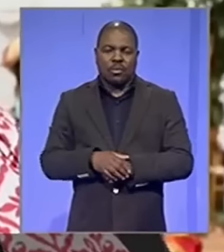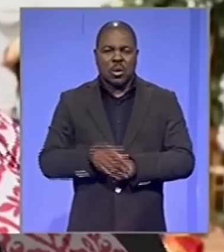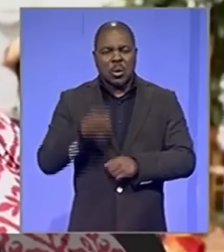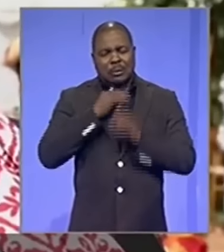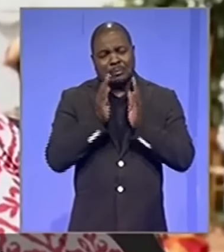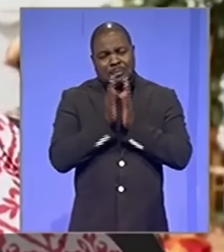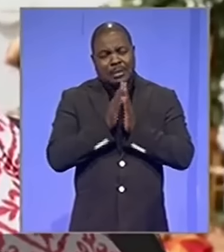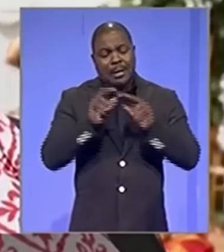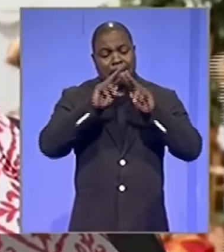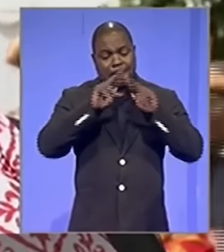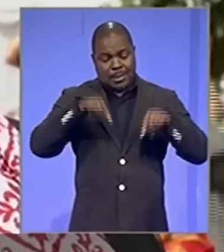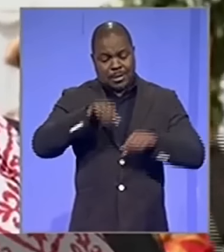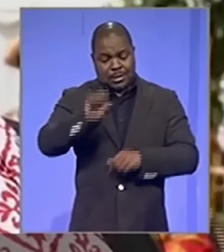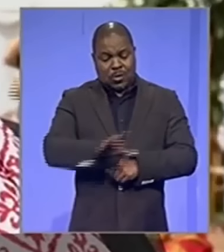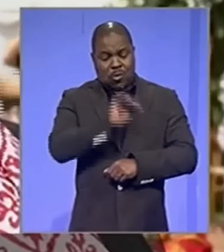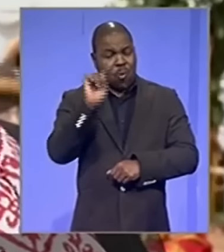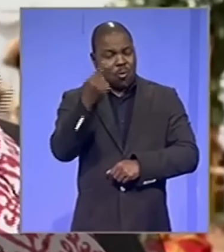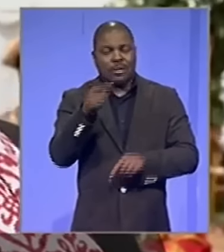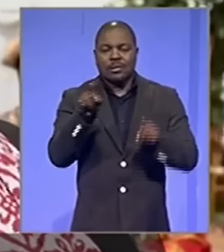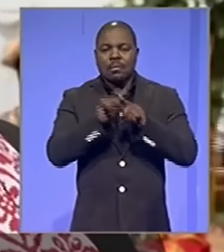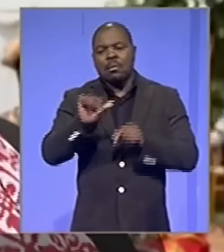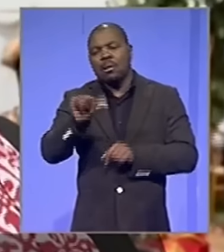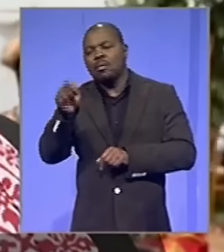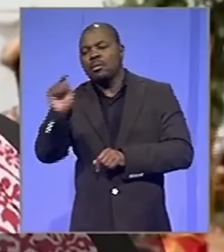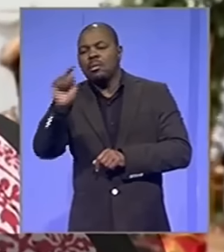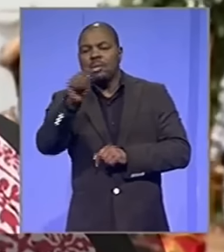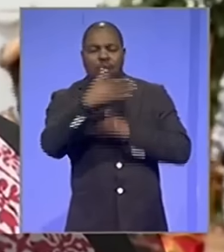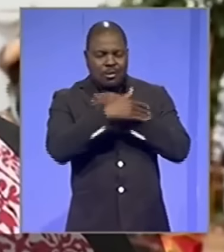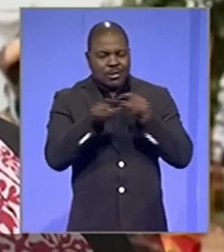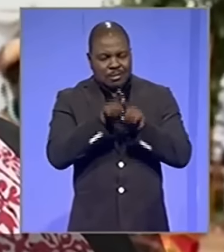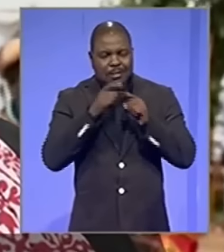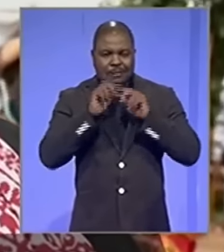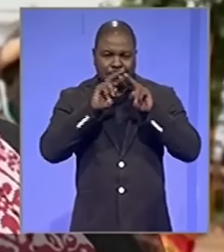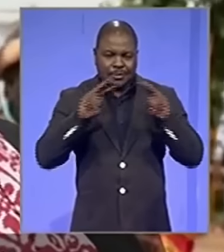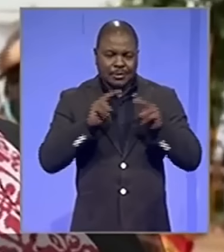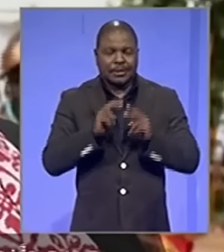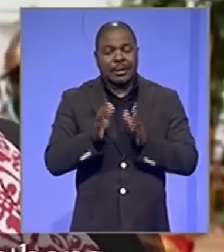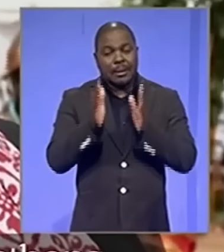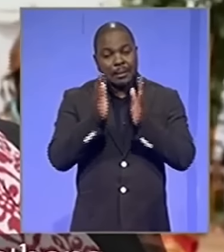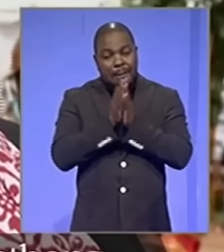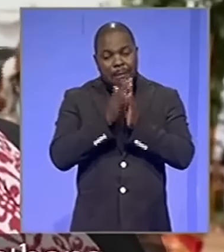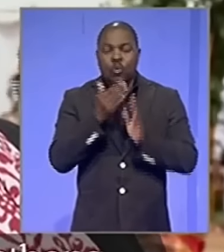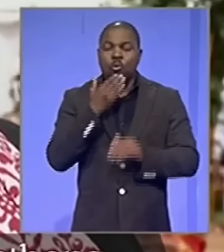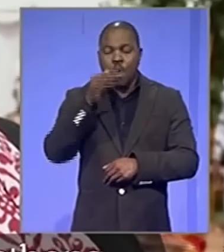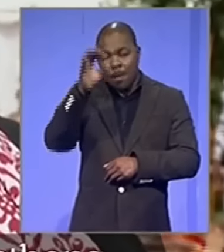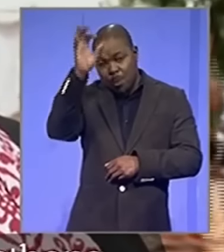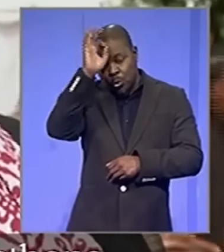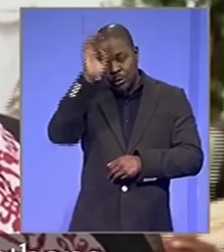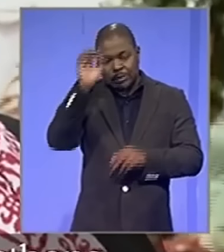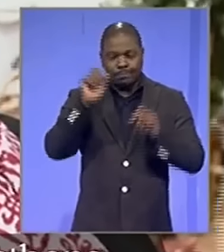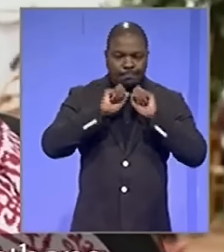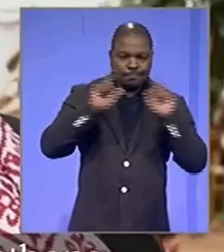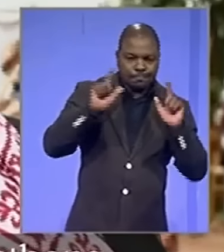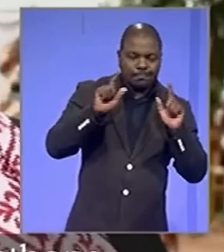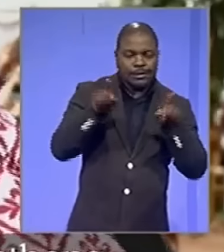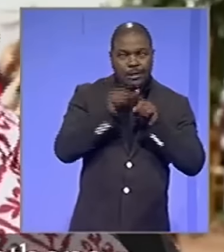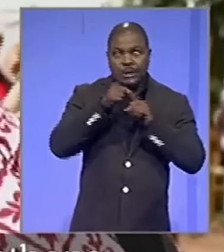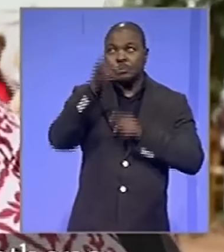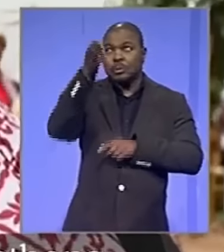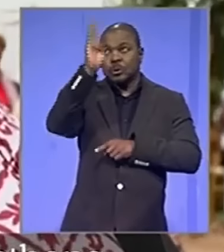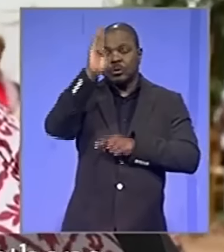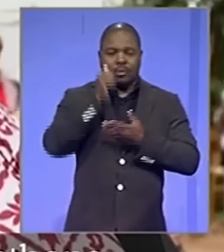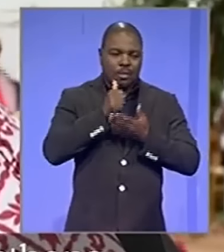se go ka monageng e fela le go dinageng tse dingwe. Re ipile tsa gape le go maphodisa go ntsha matlho dinameng a ke modimo a ba thuse le